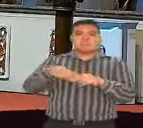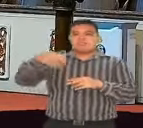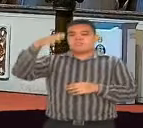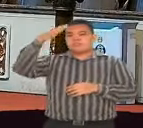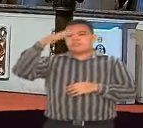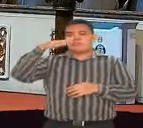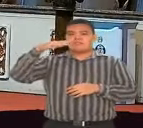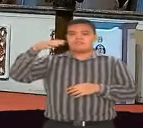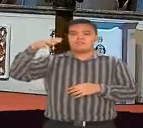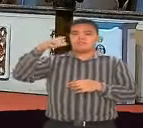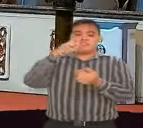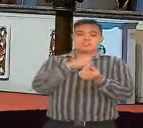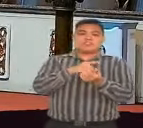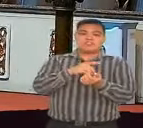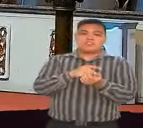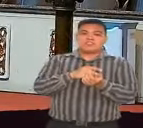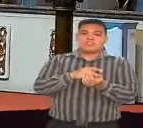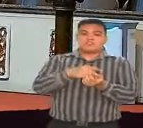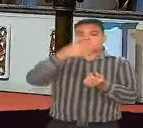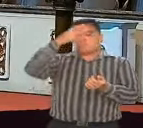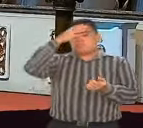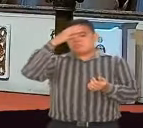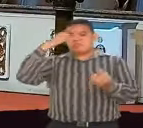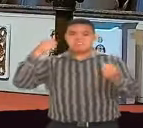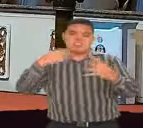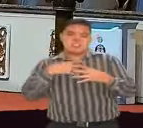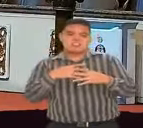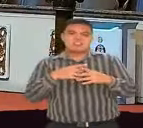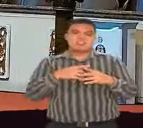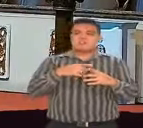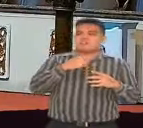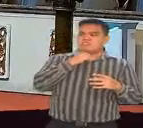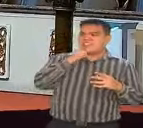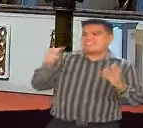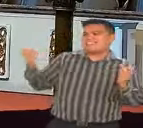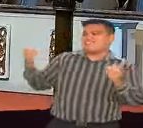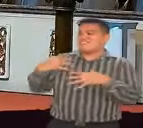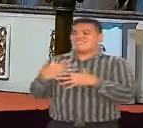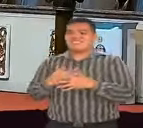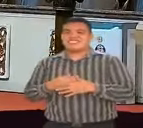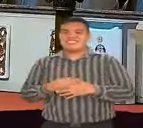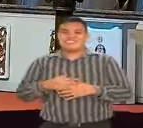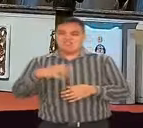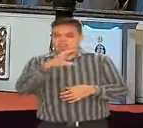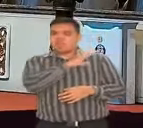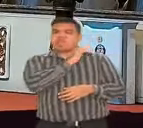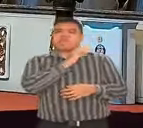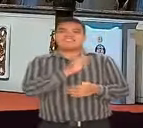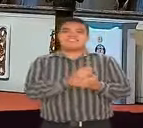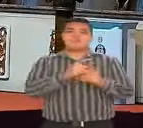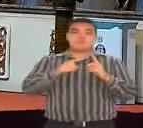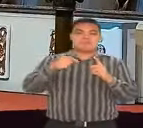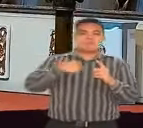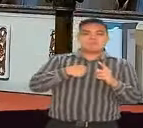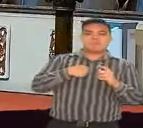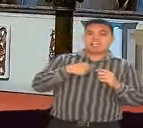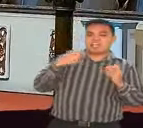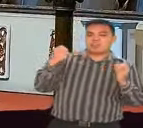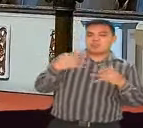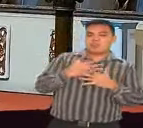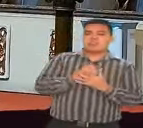Papa gani, daddy gani, hadlok mo gani, ako pa ba? Ingon pa ko, ay mo kahadlok. Pero hadlok de